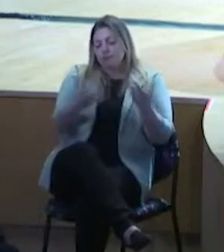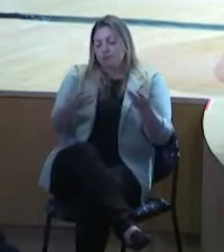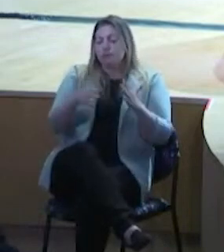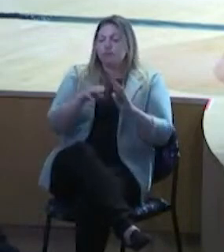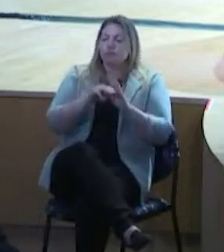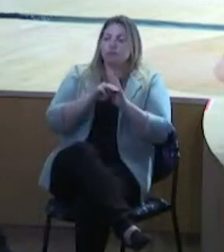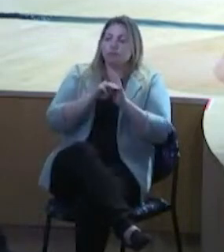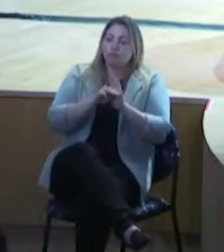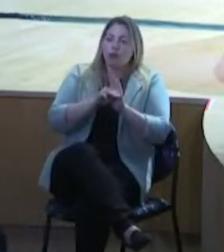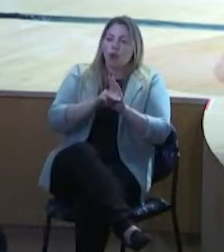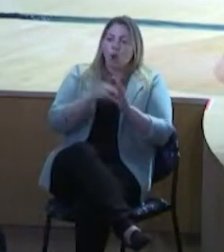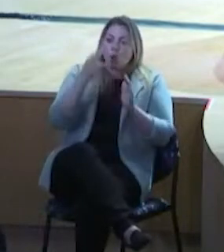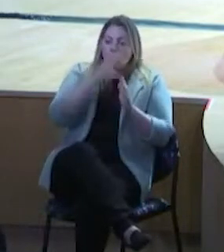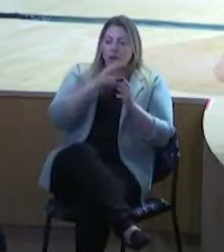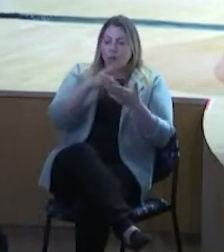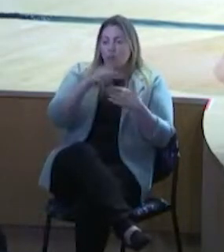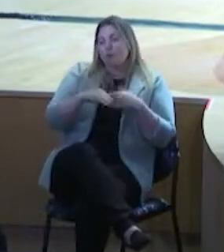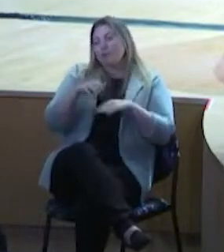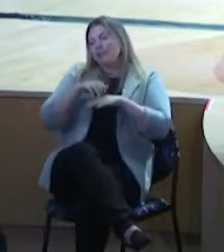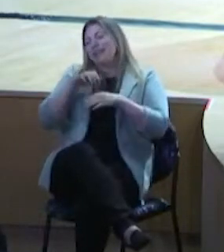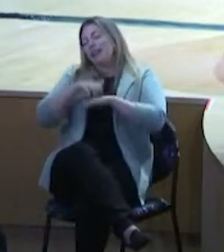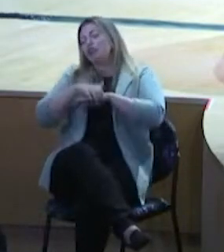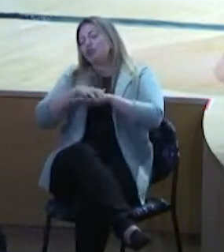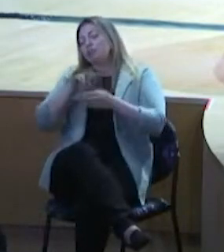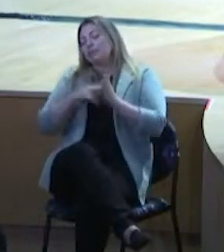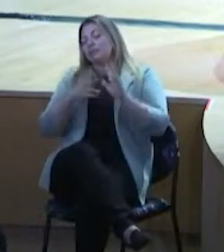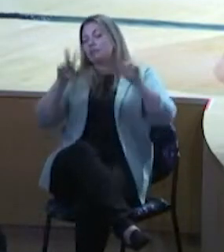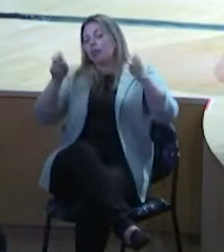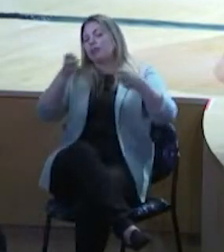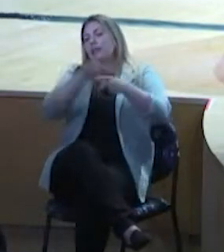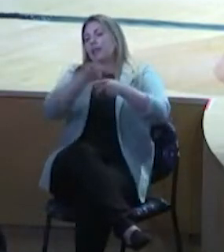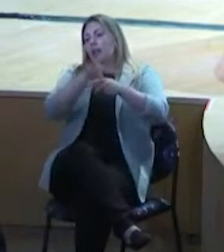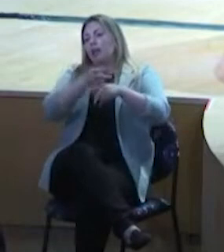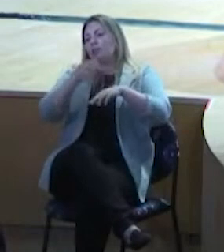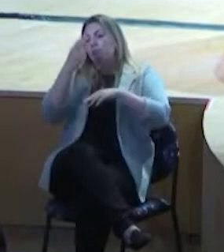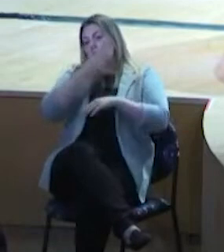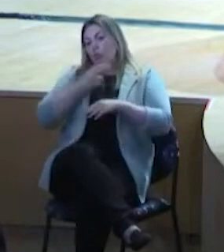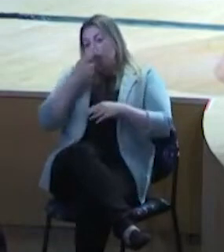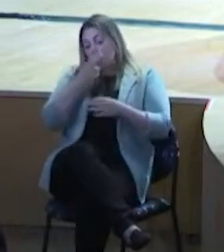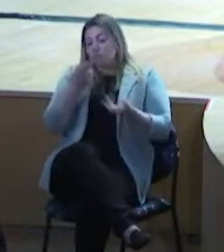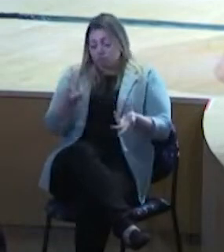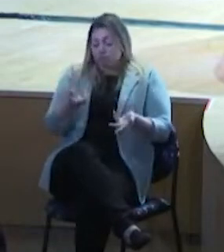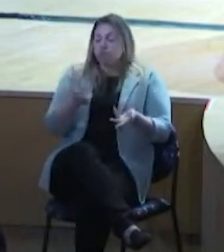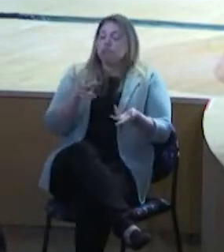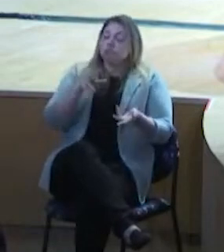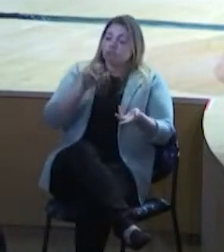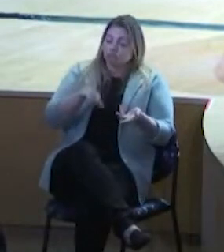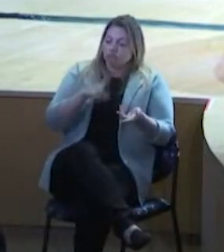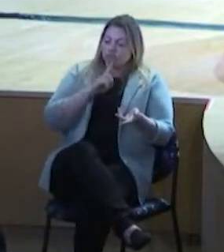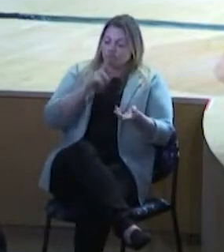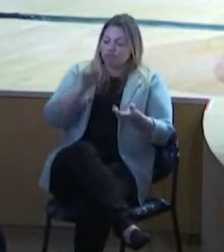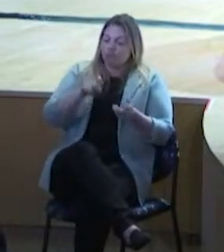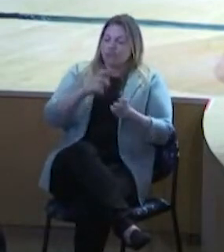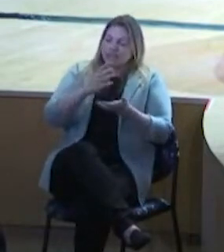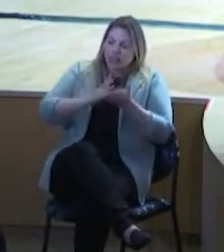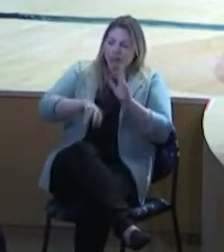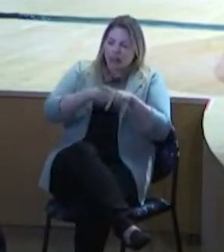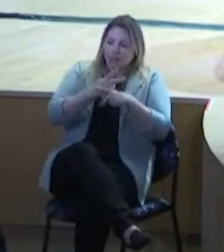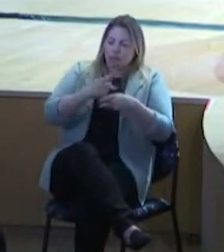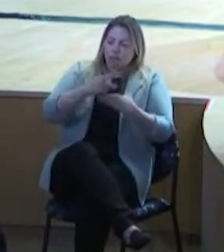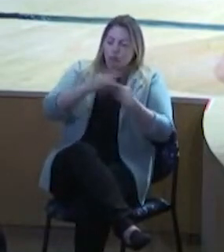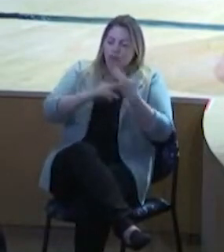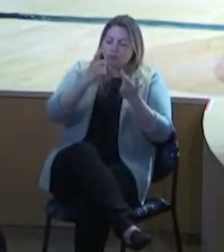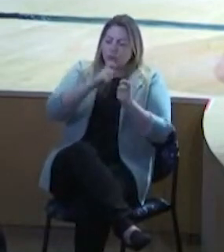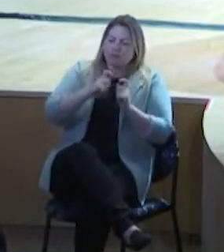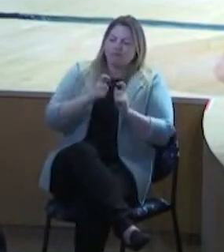program. In English, that means to take care of Hawaii. And basically, you've got to have some type of give back program in